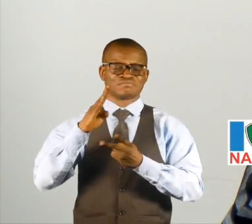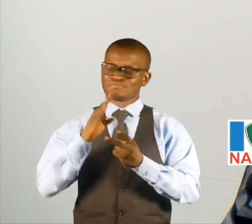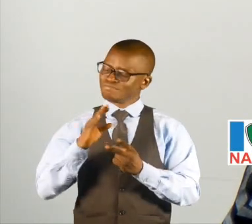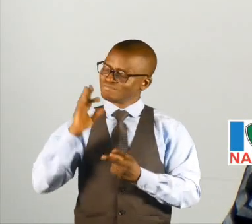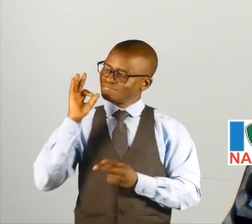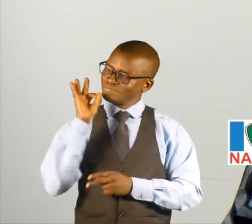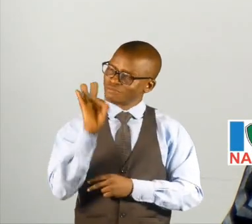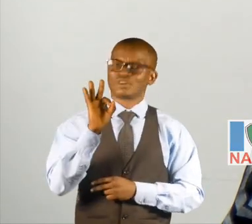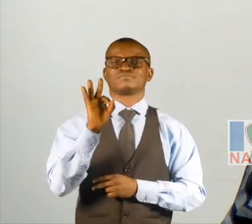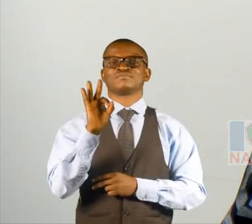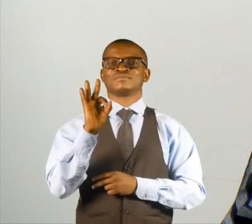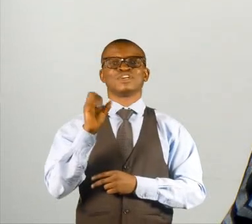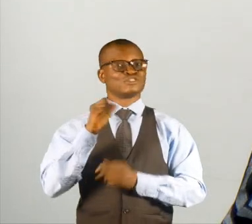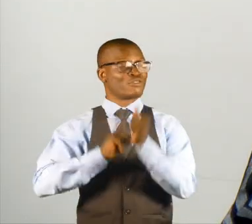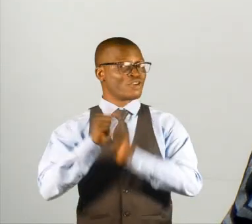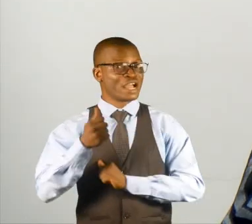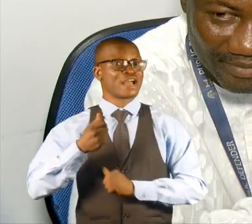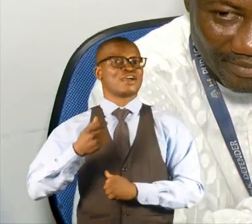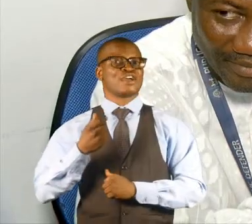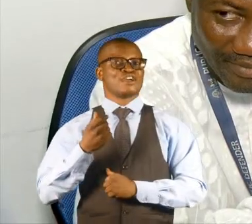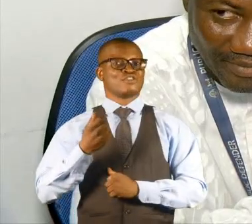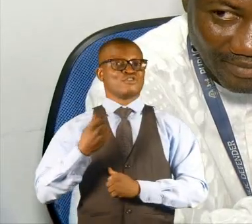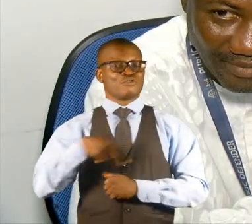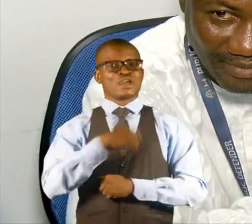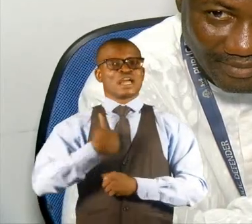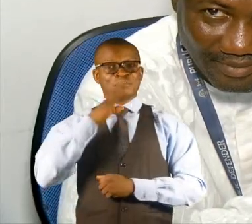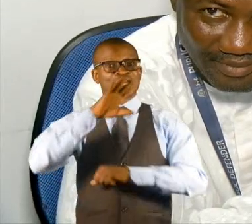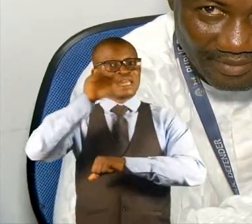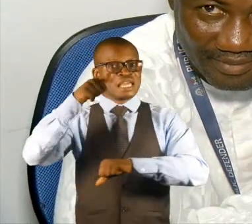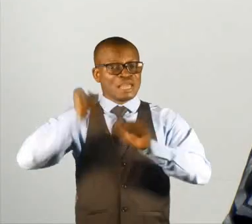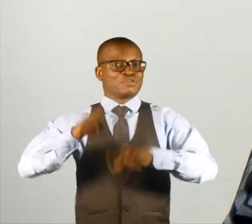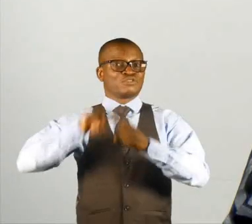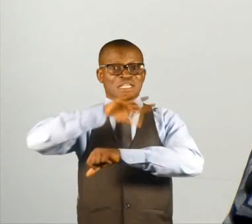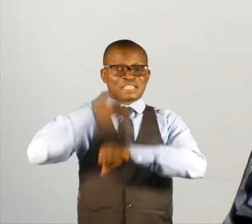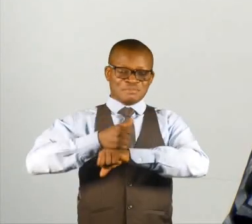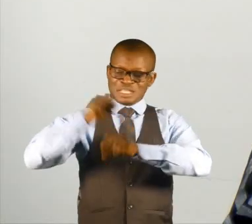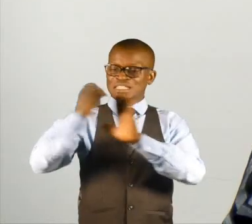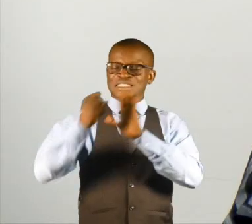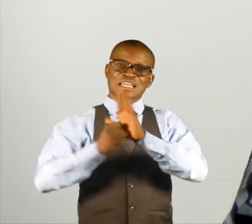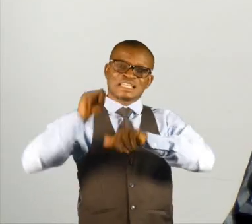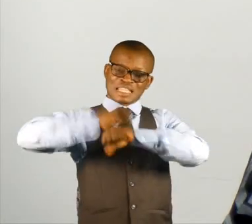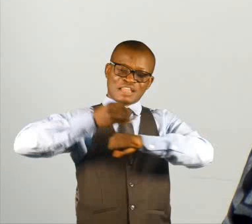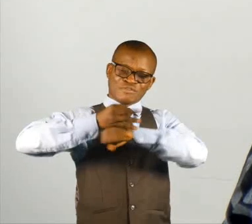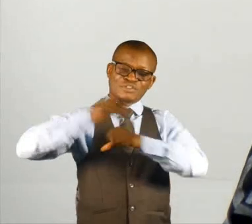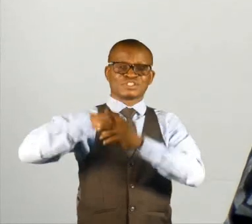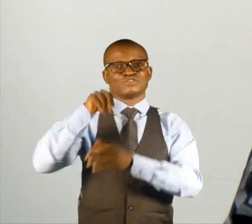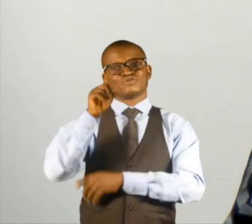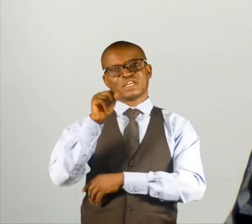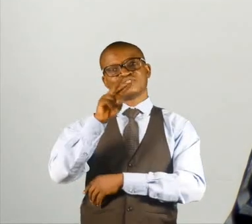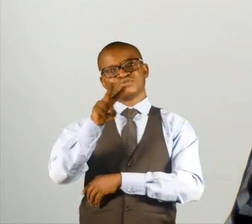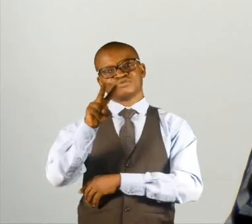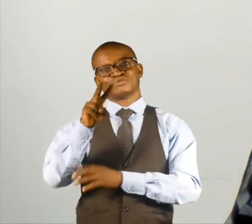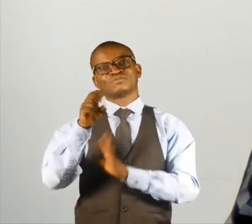very useful, it's been very impactful. So far we've been able to establish state task forces